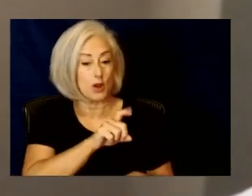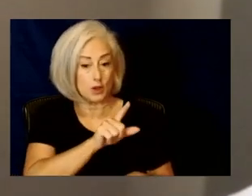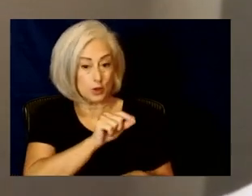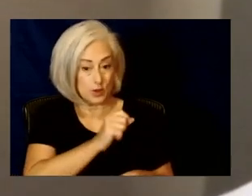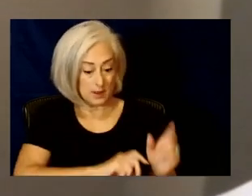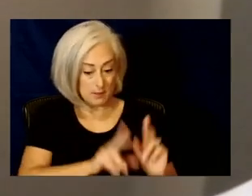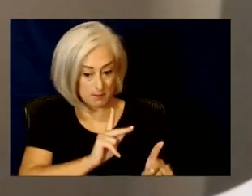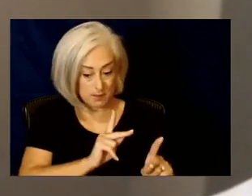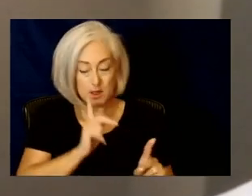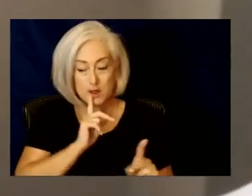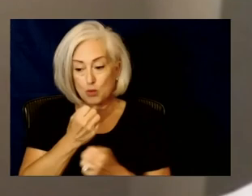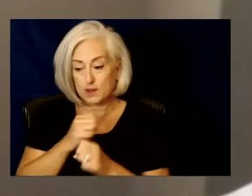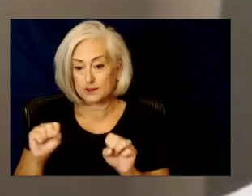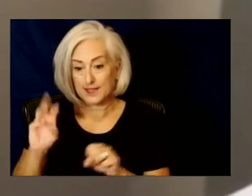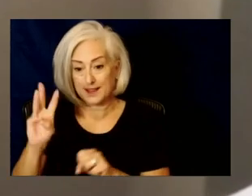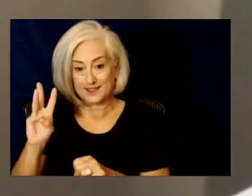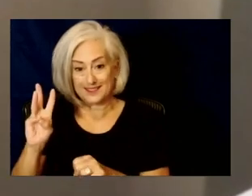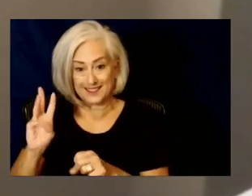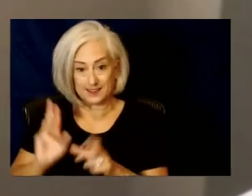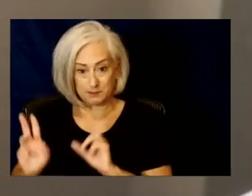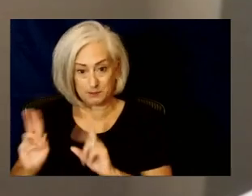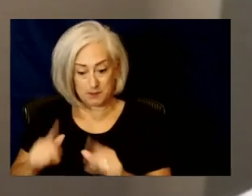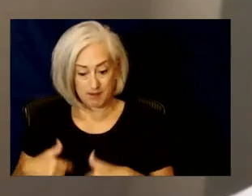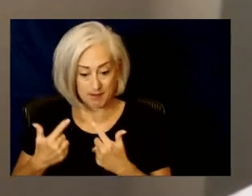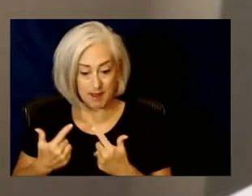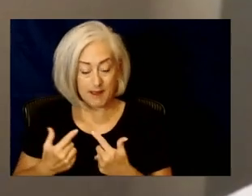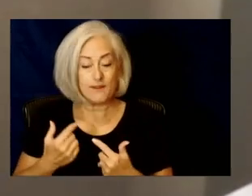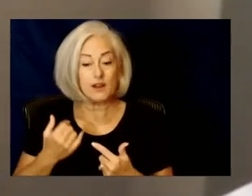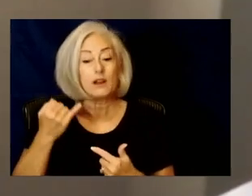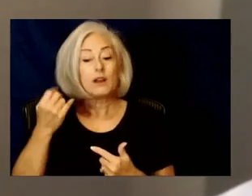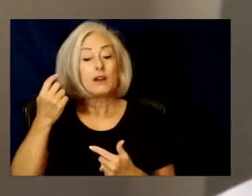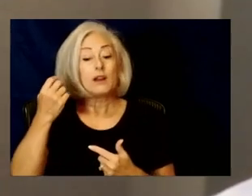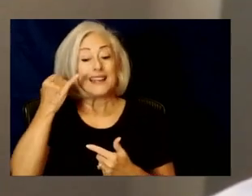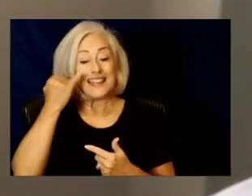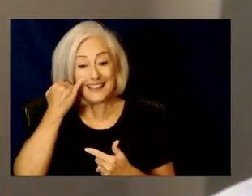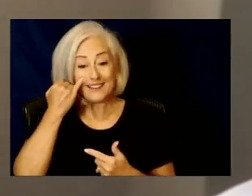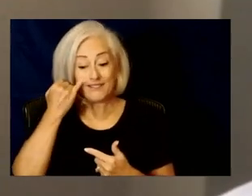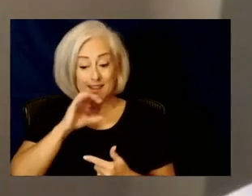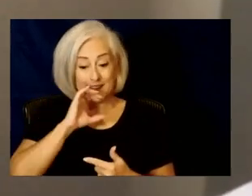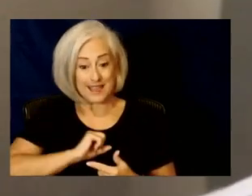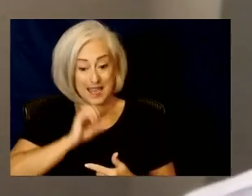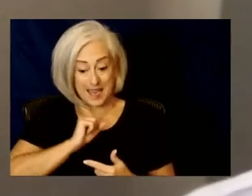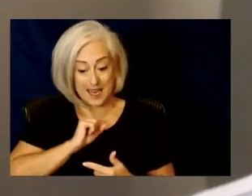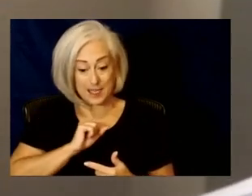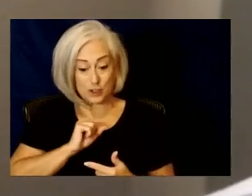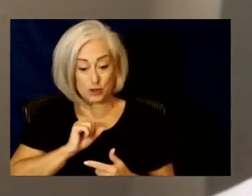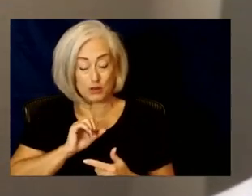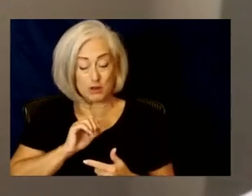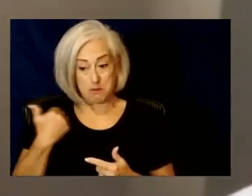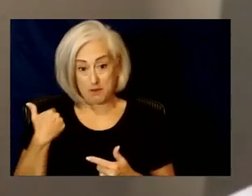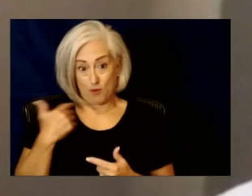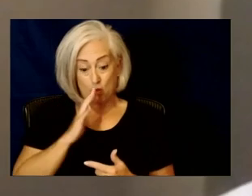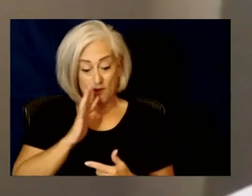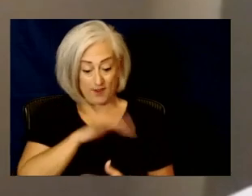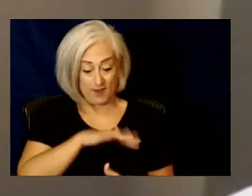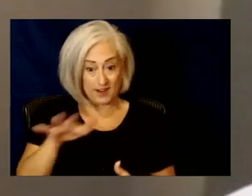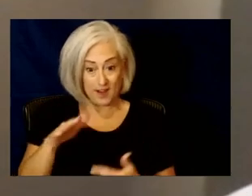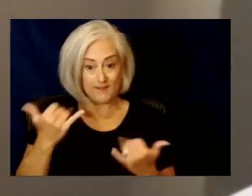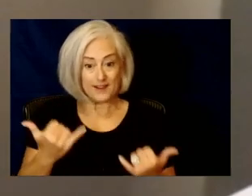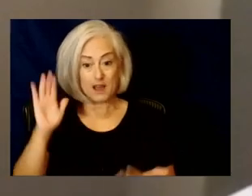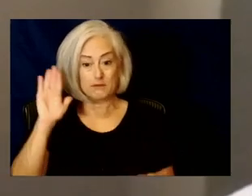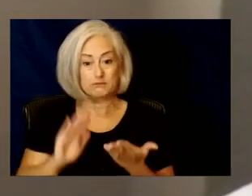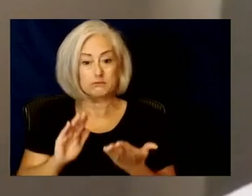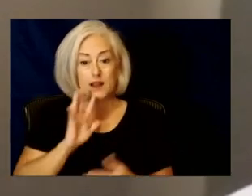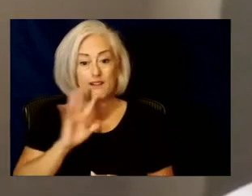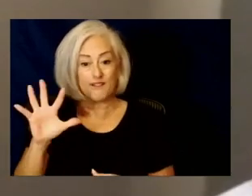was found that if that age was reduced to 50, and even for those who smoked a little bit less, in the pulmonary world, we talk